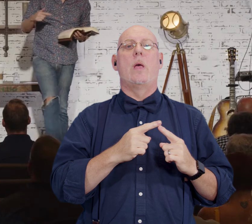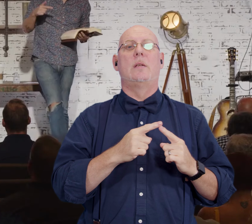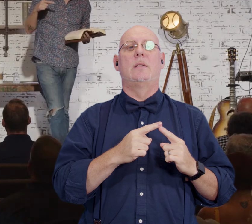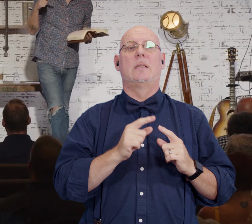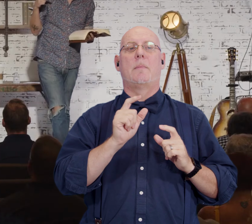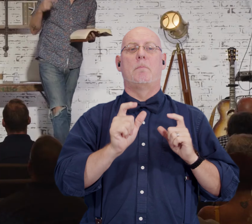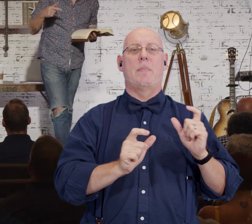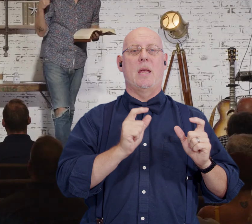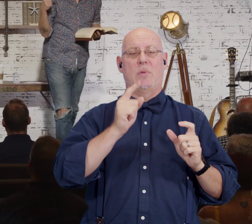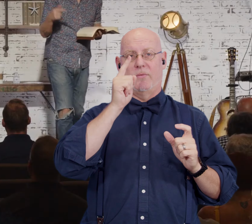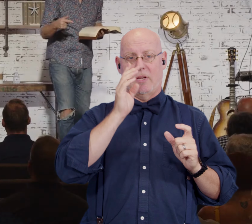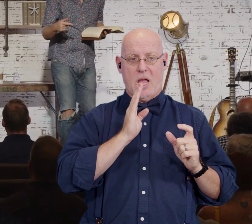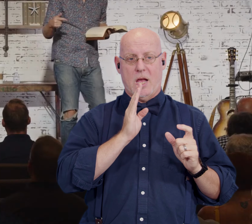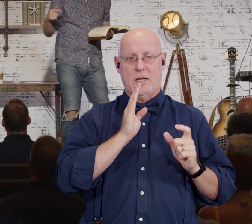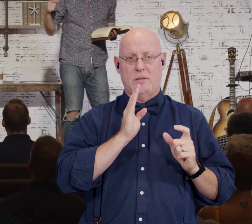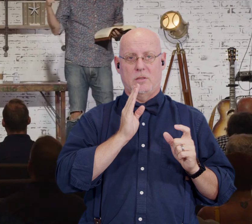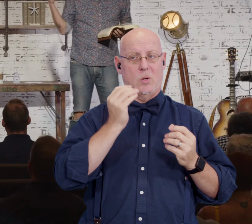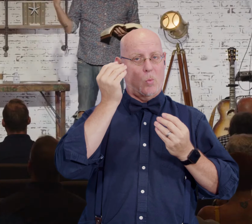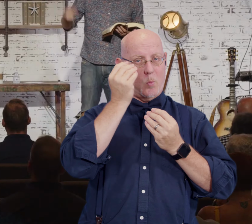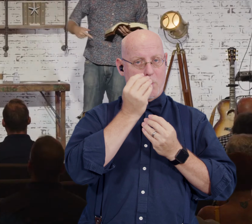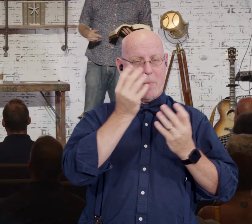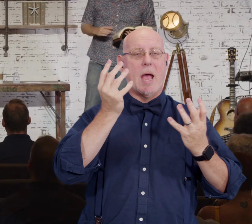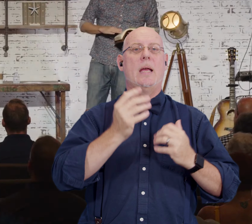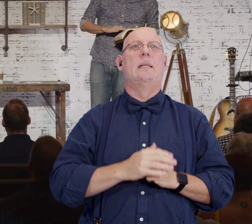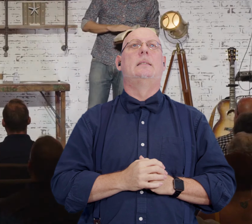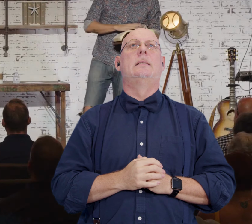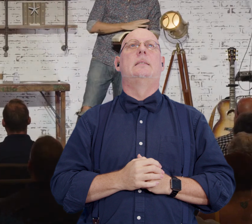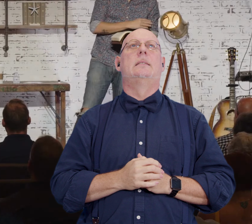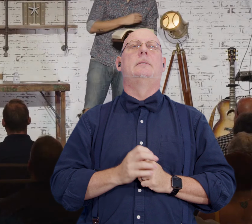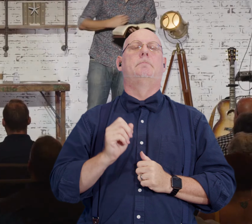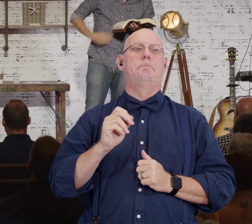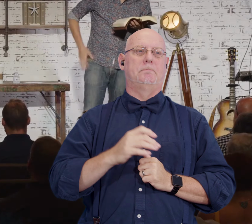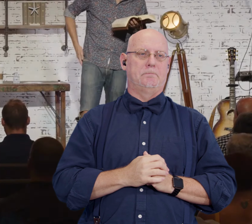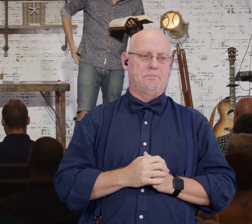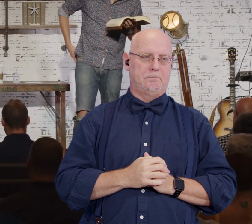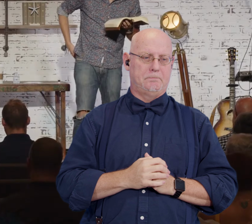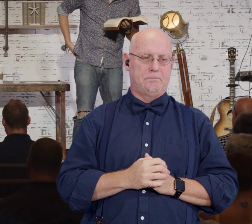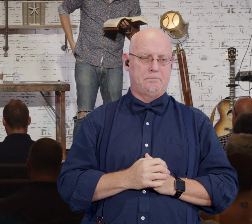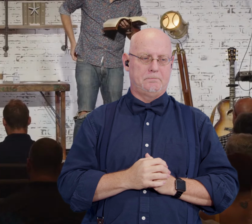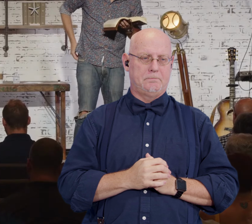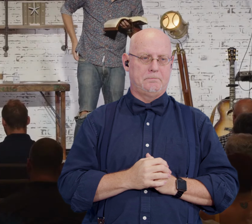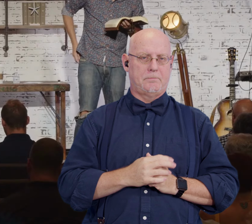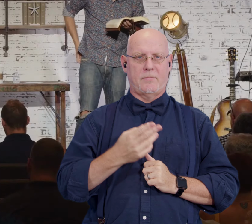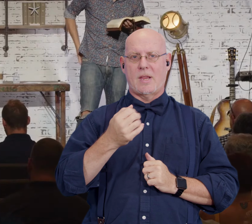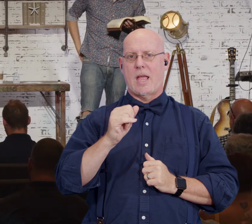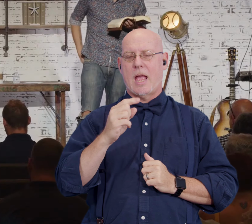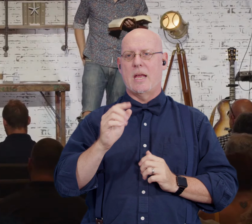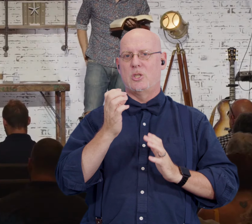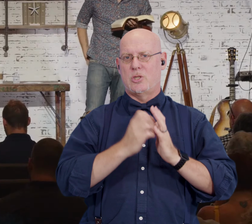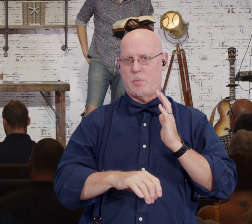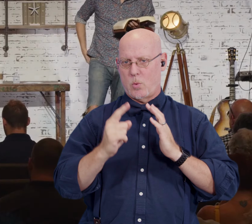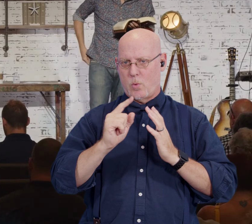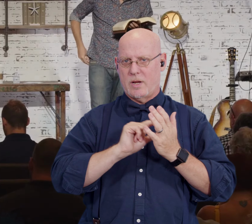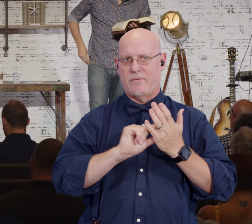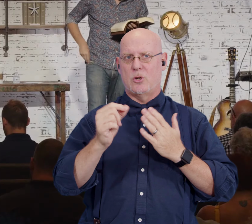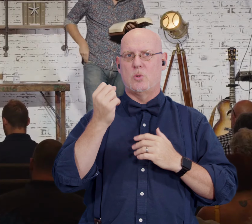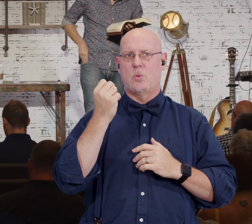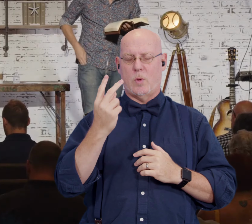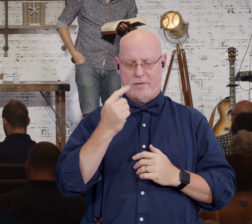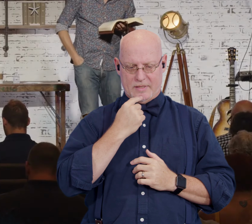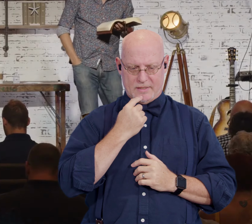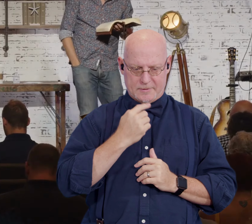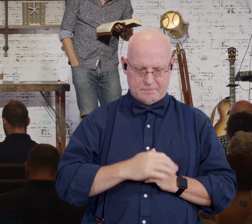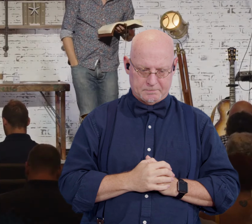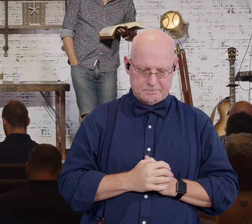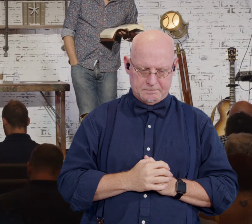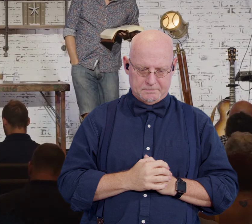when the people of God obey. All right, so Haggai chapter 1, verse